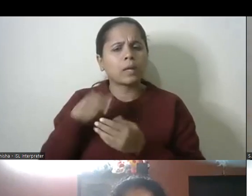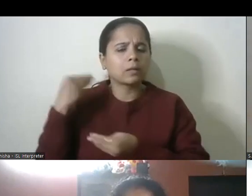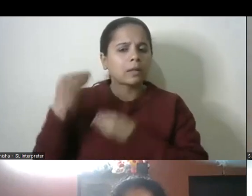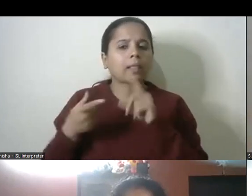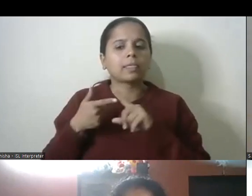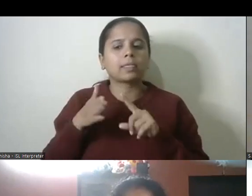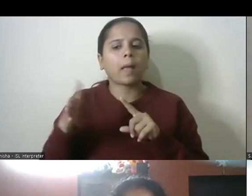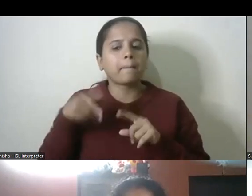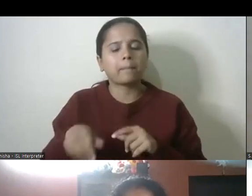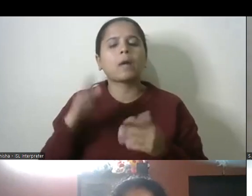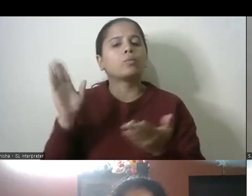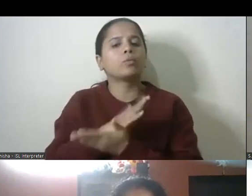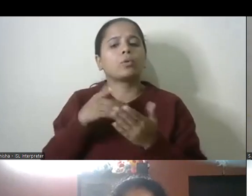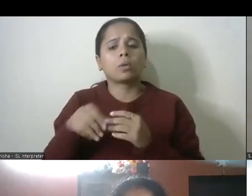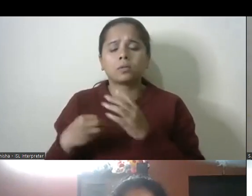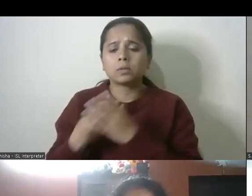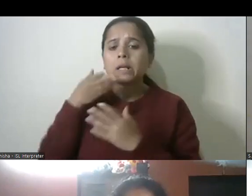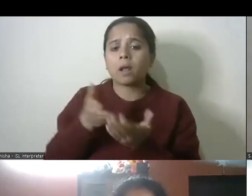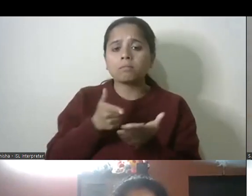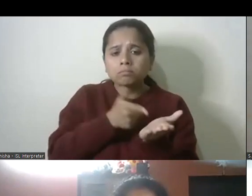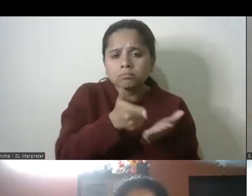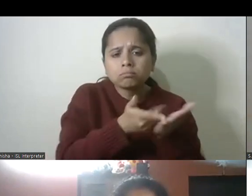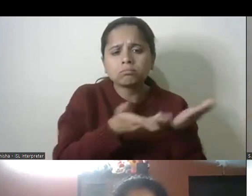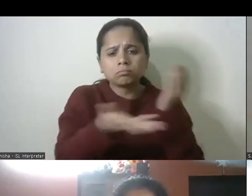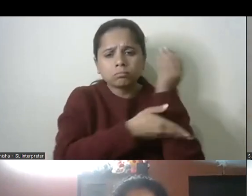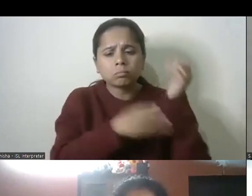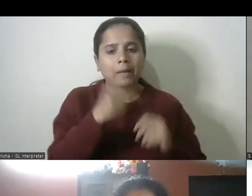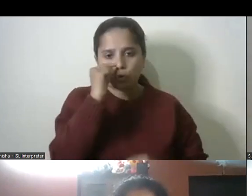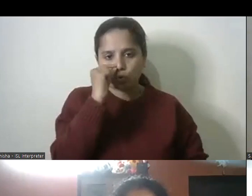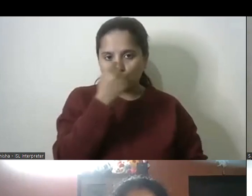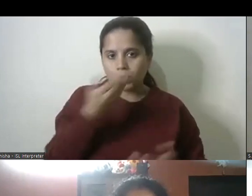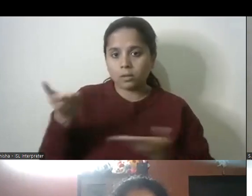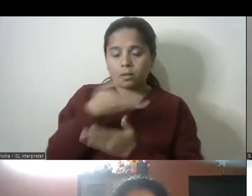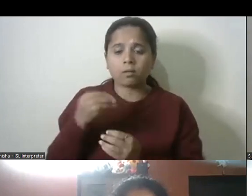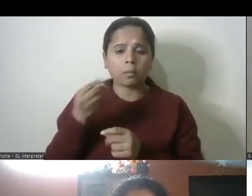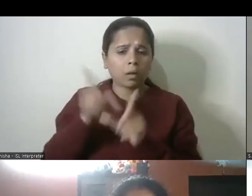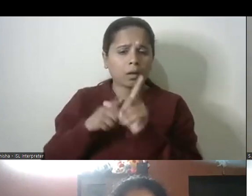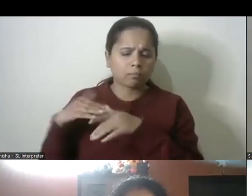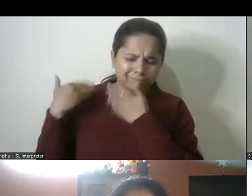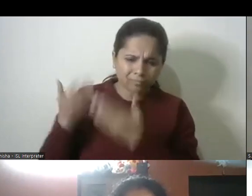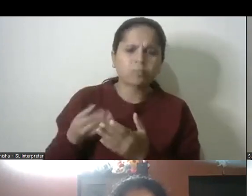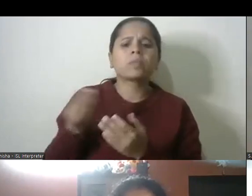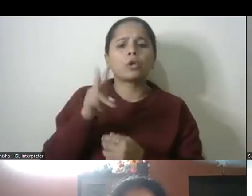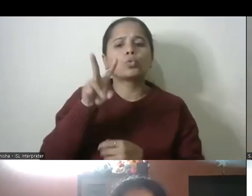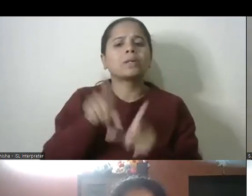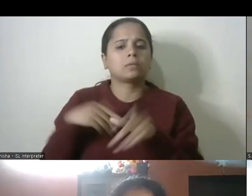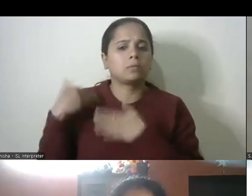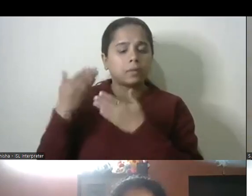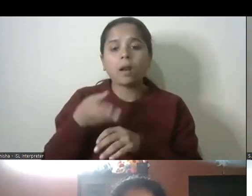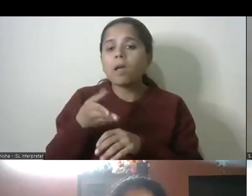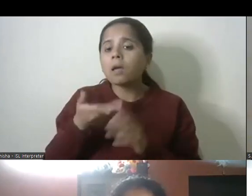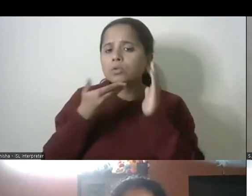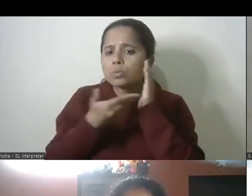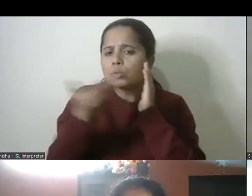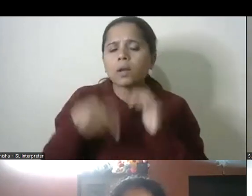music, which arose in the slums and burial grounds of Chennai and evolved over the past two centuries. Gana is sung in the